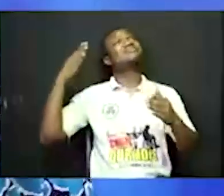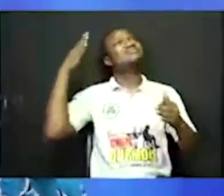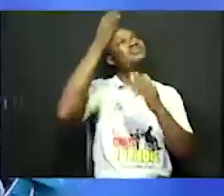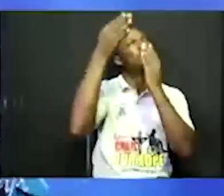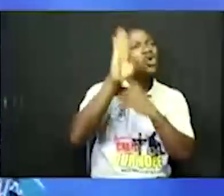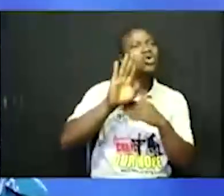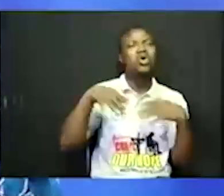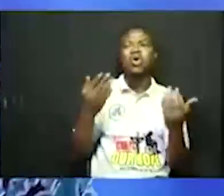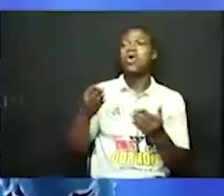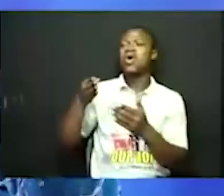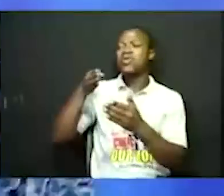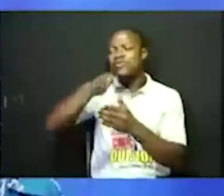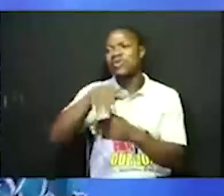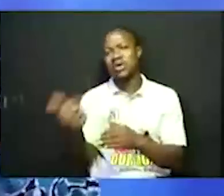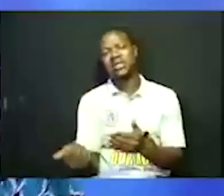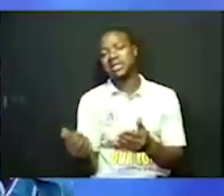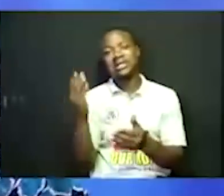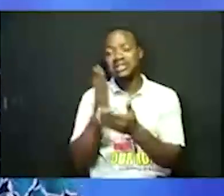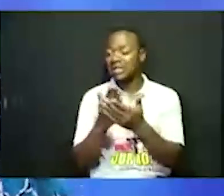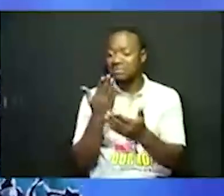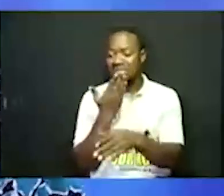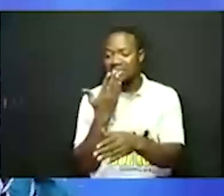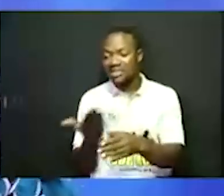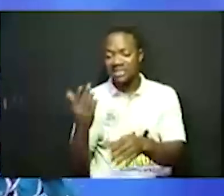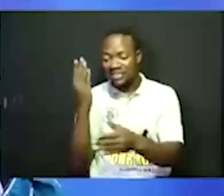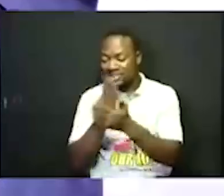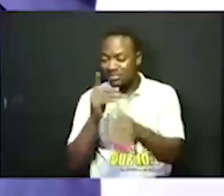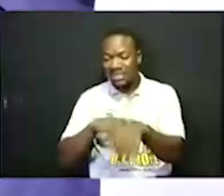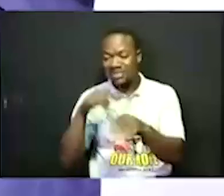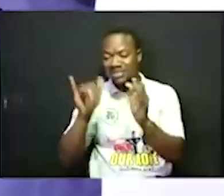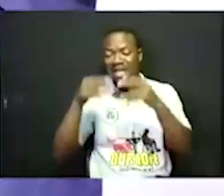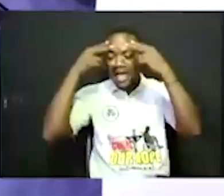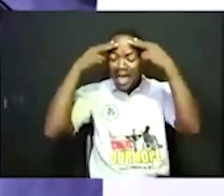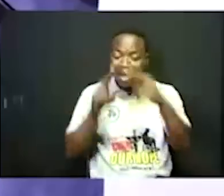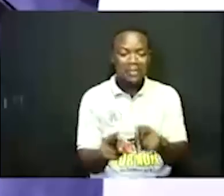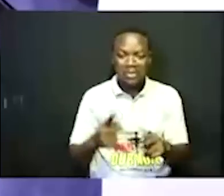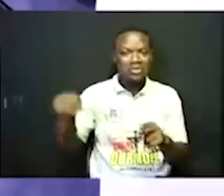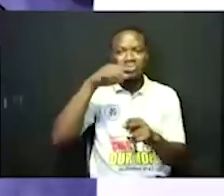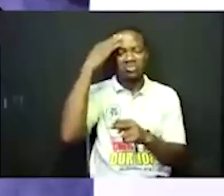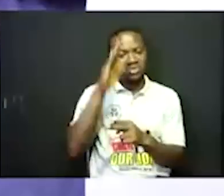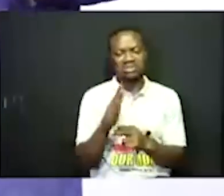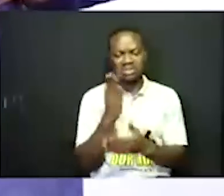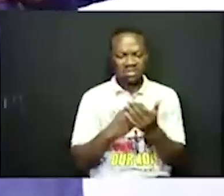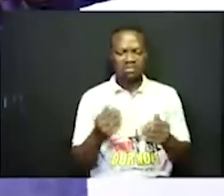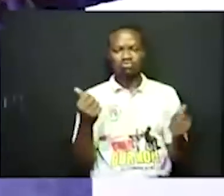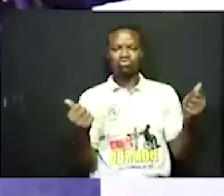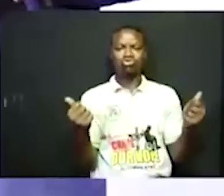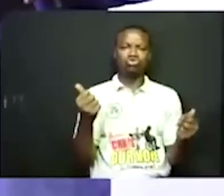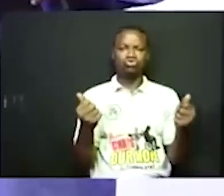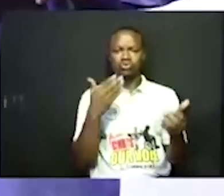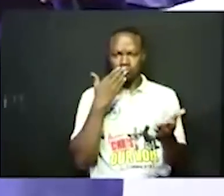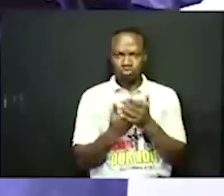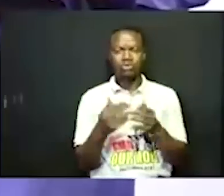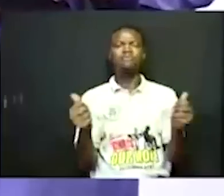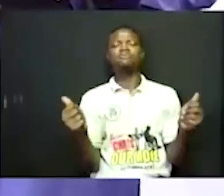or offended at anything. This thing comes at us. Accidents, what we call accidents. You may be driving well, but the other one that